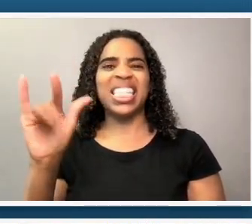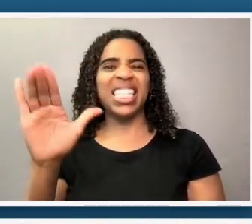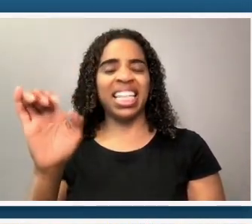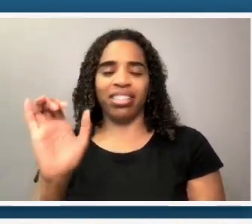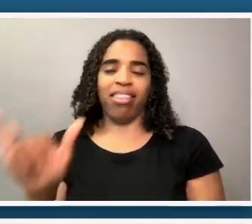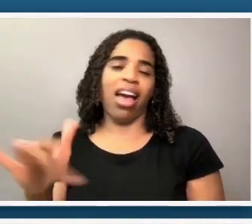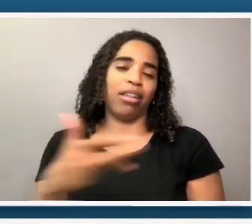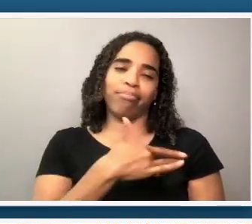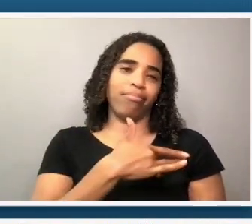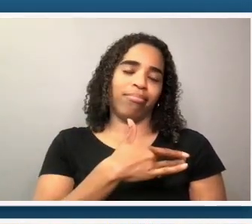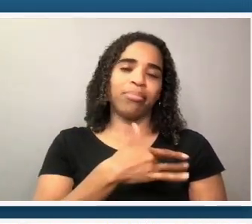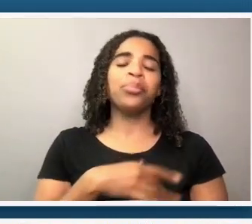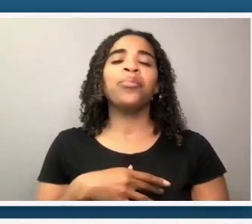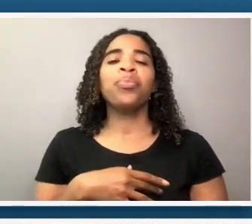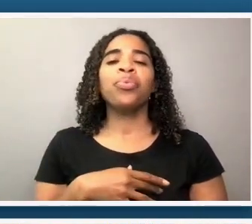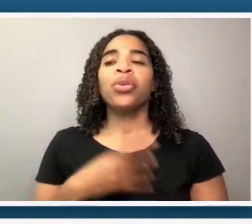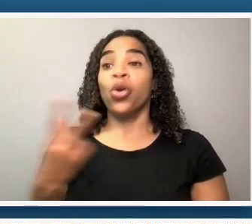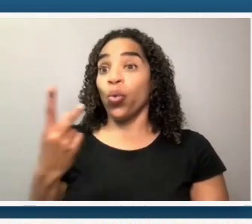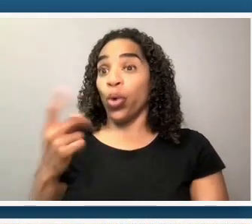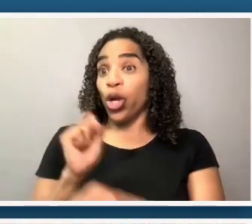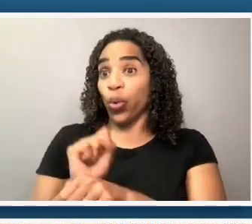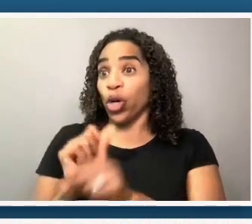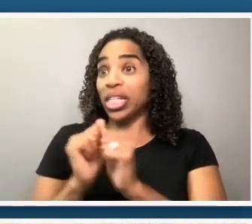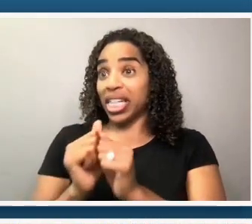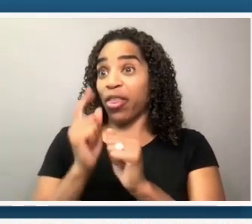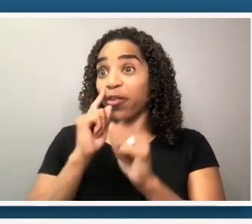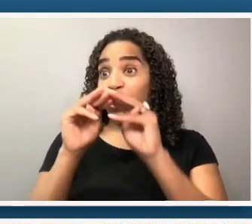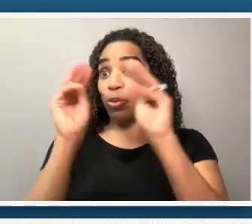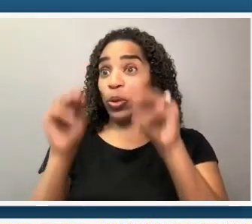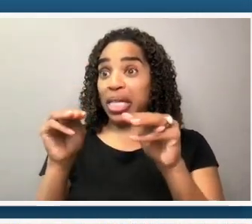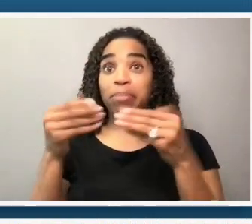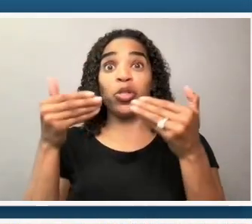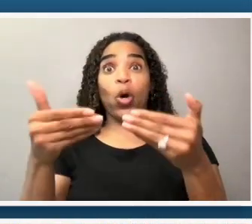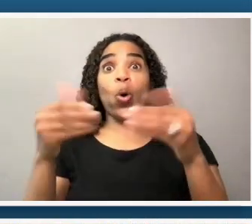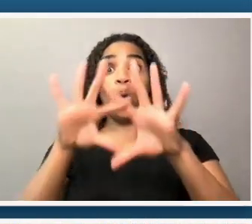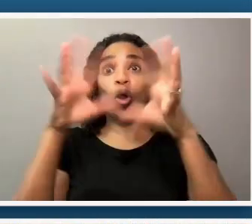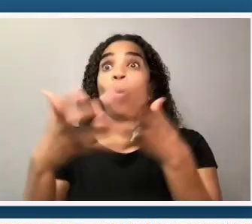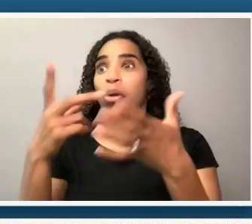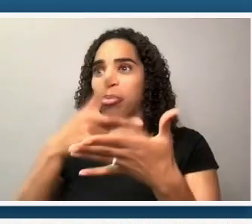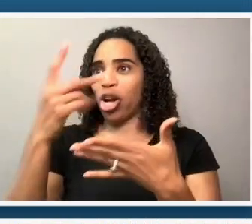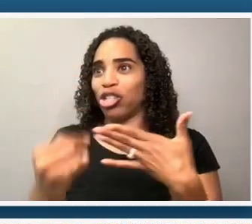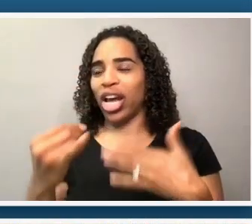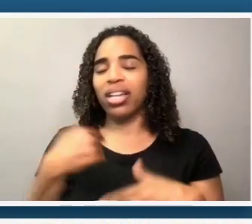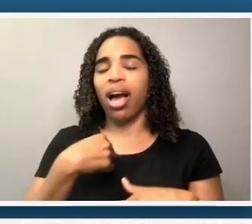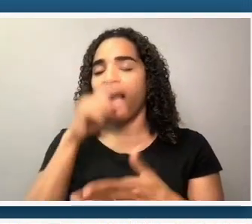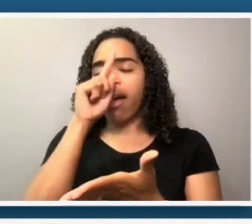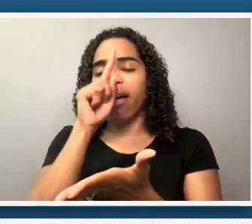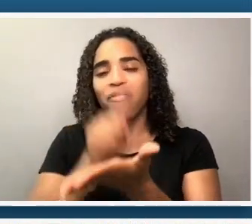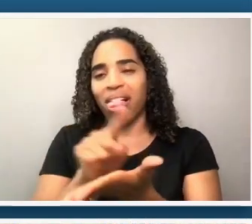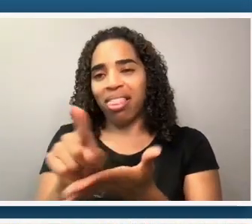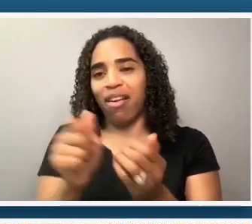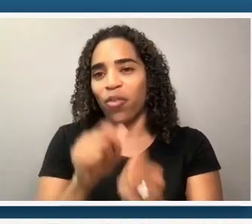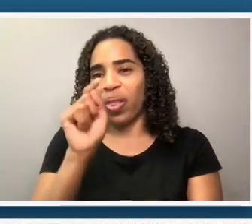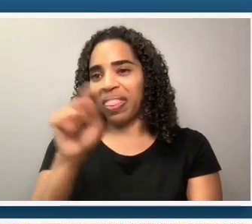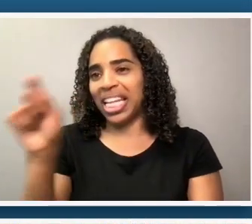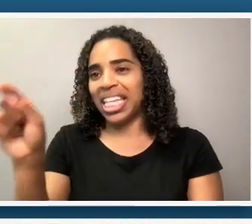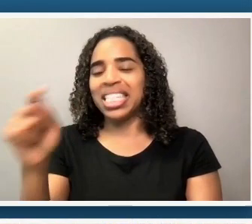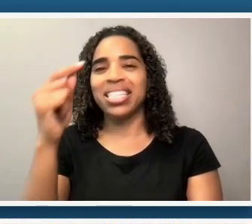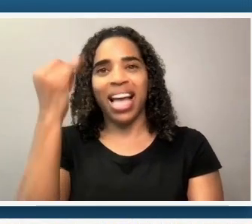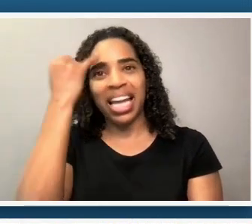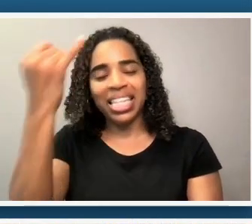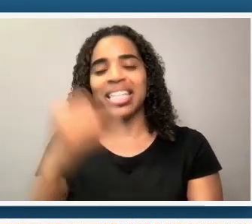working together in the Museums Go Global project a few years ago, I just fell in love with these